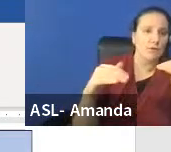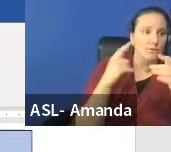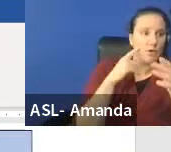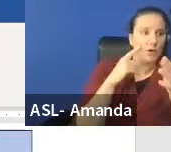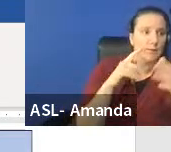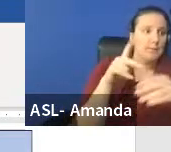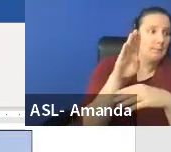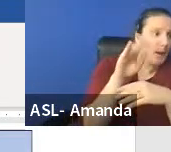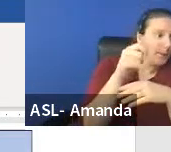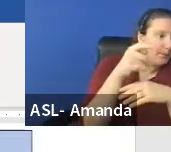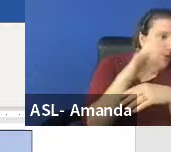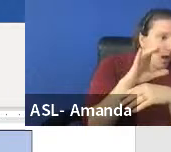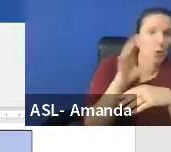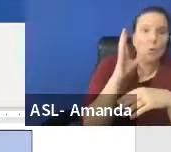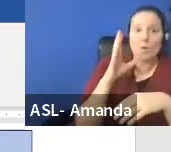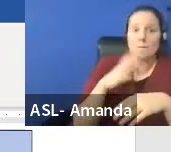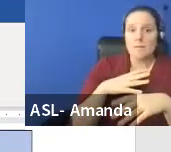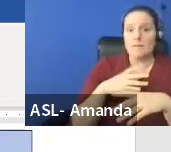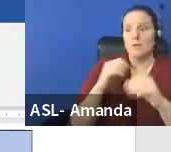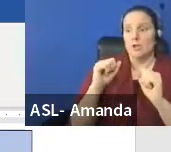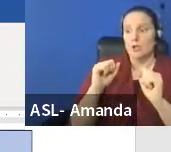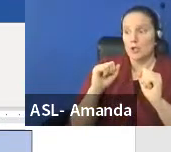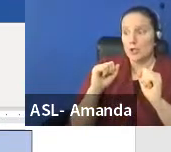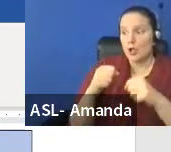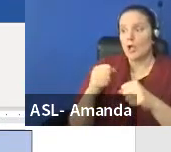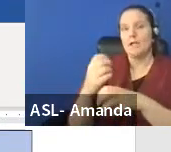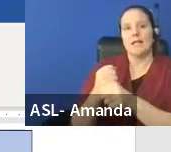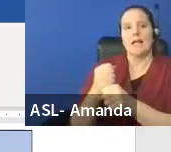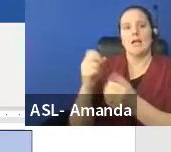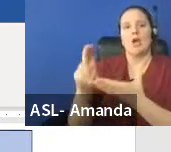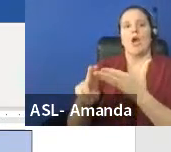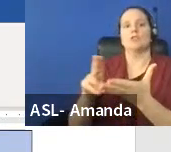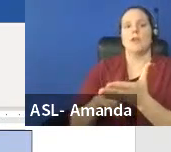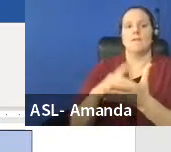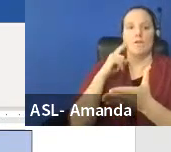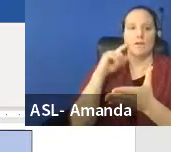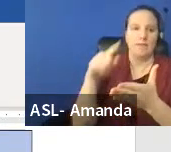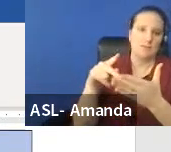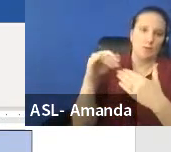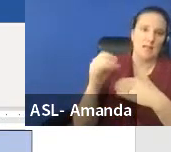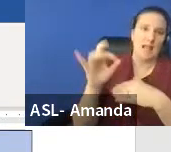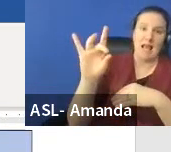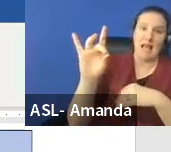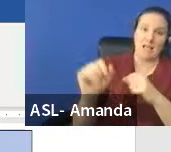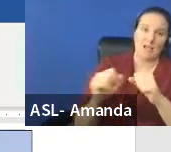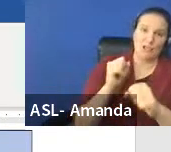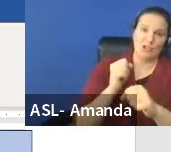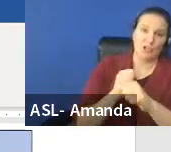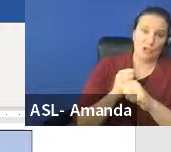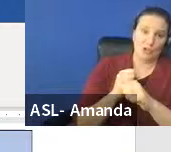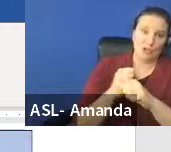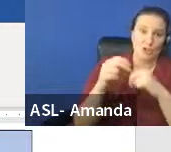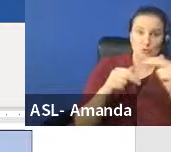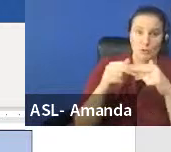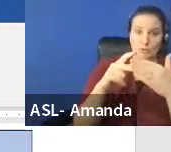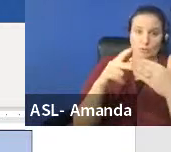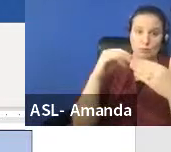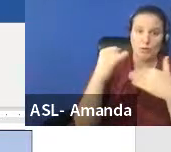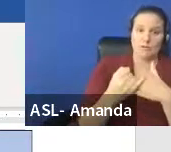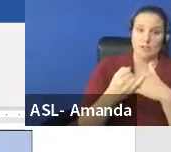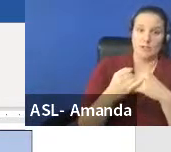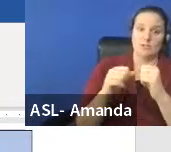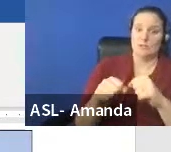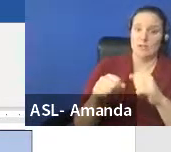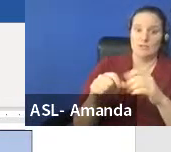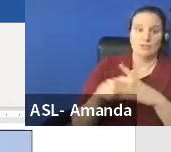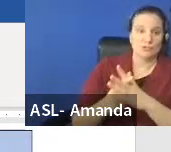support, could position themselves to get contracts on this project. But an 8-year construction project, to Aiden's point, you can definitely start as an apprentice,